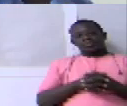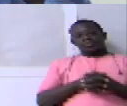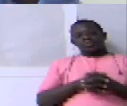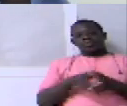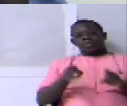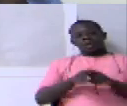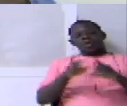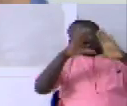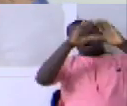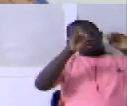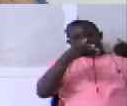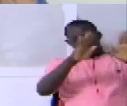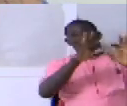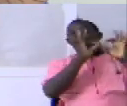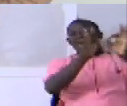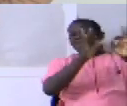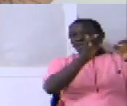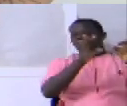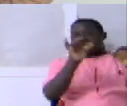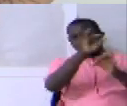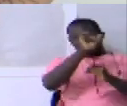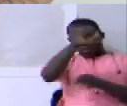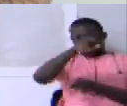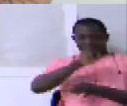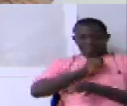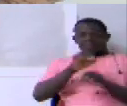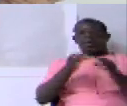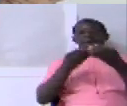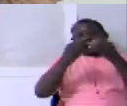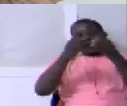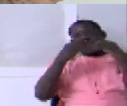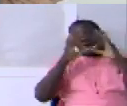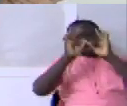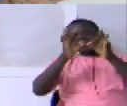That is the official narrative you have given us.